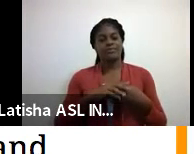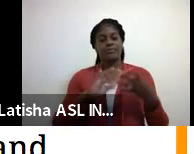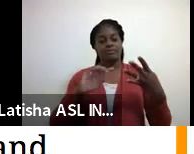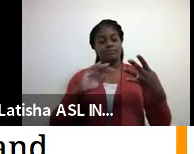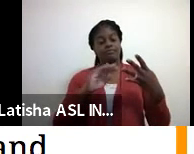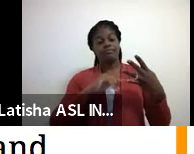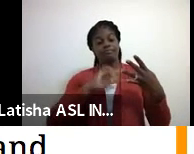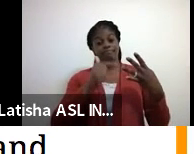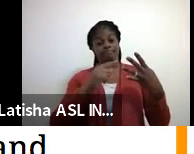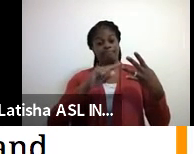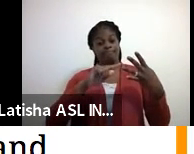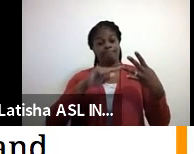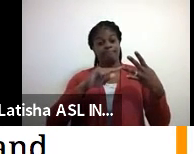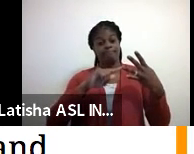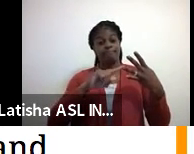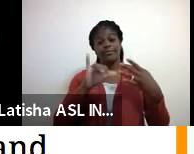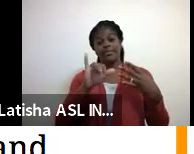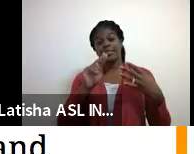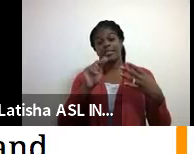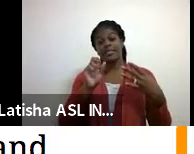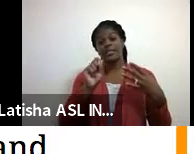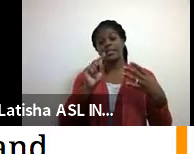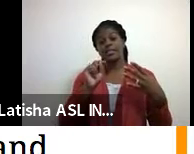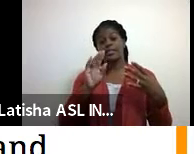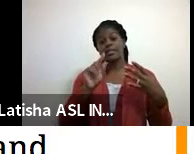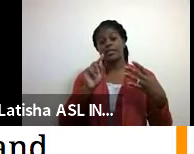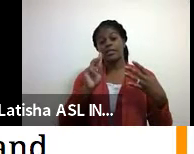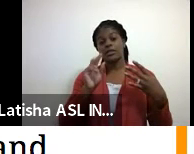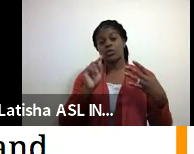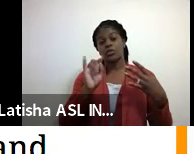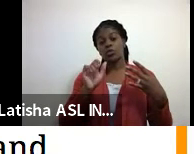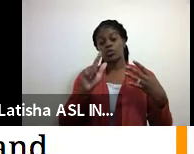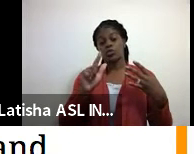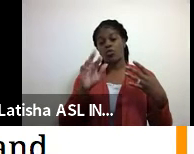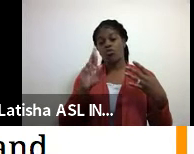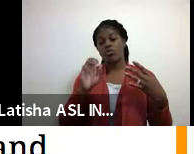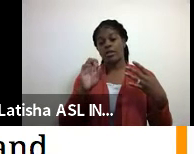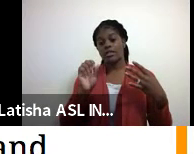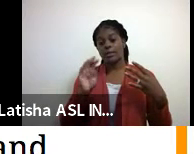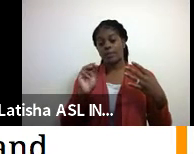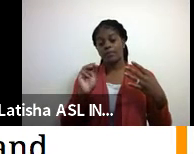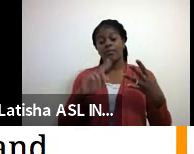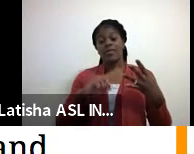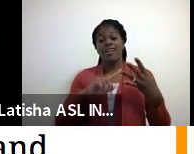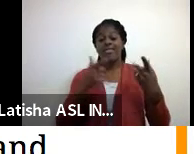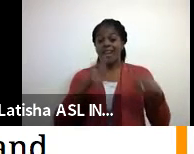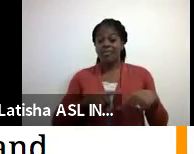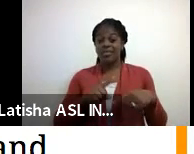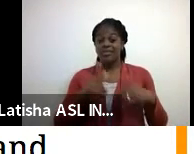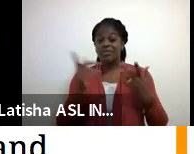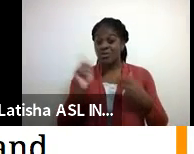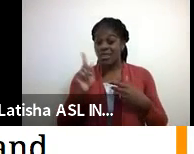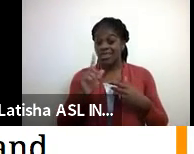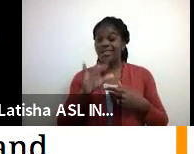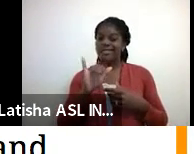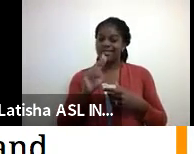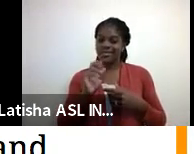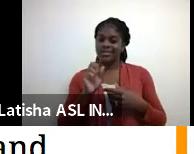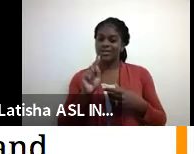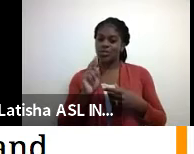Next is the institutional level of racism. This level occurs within institutions. It